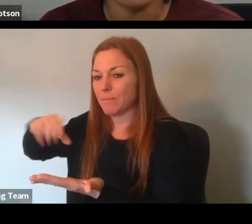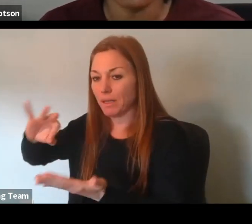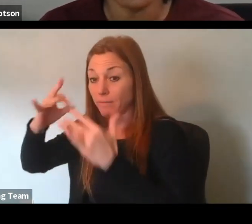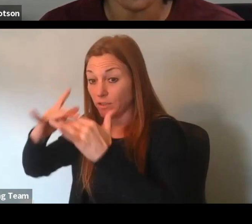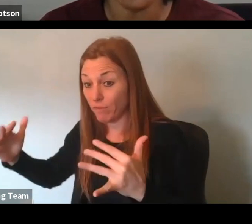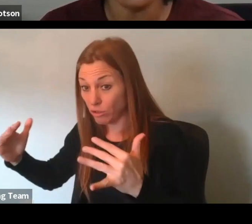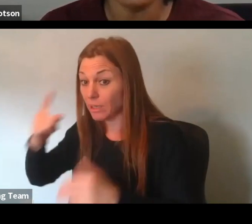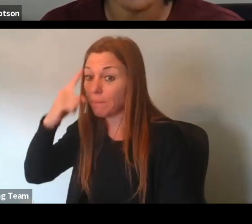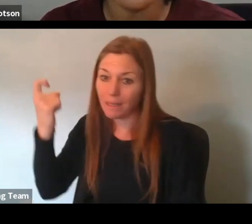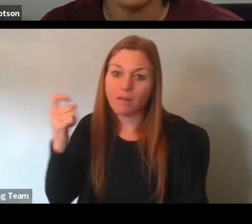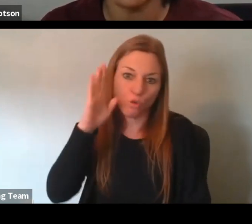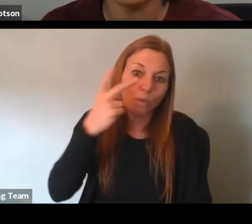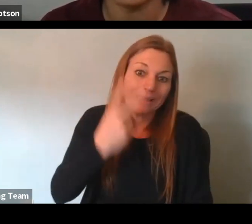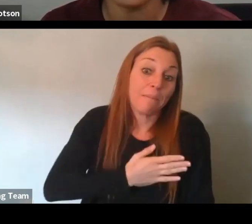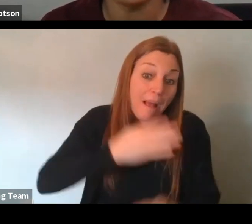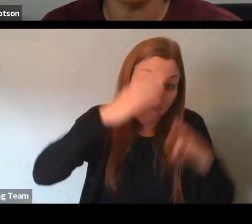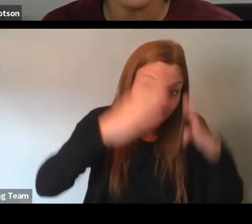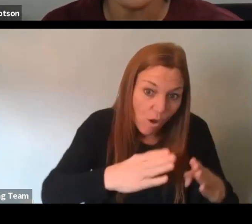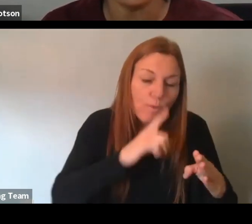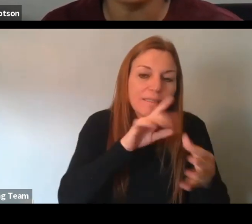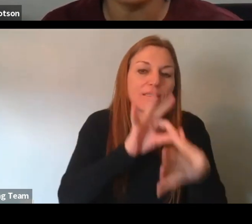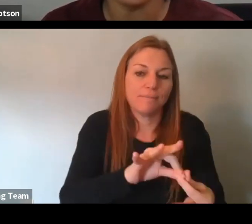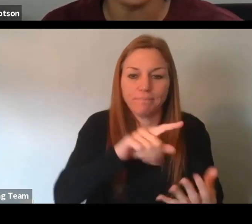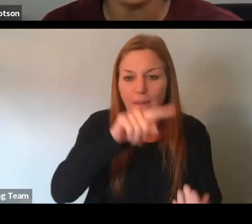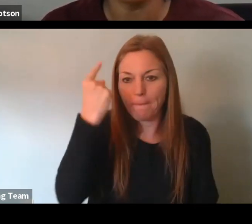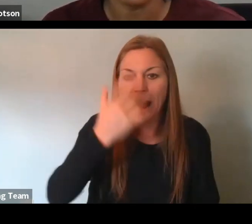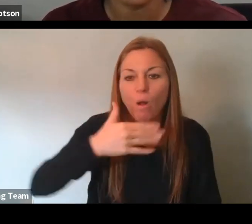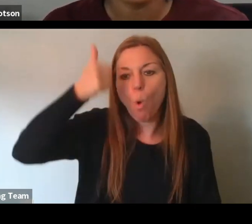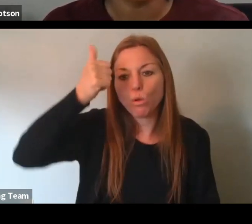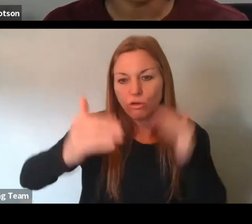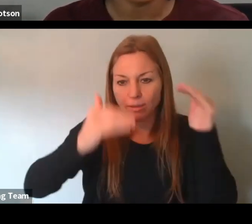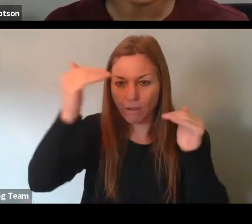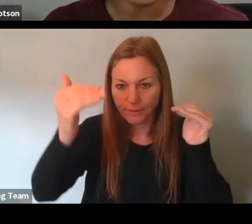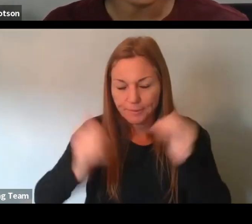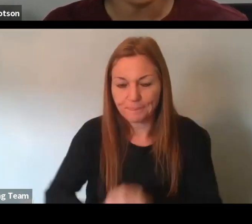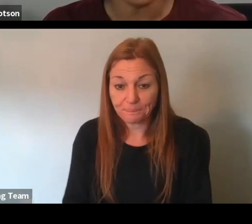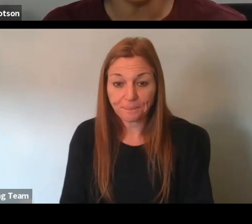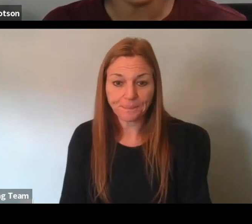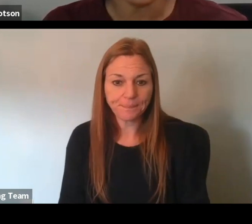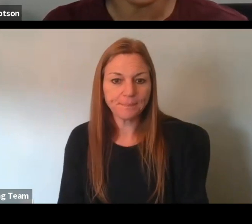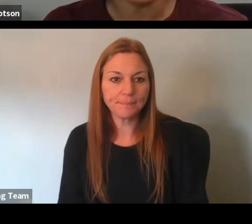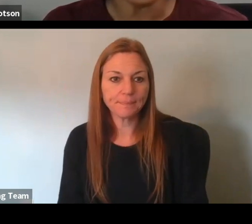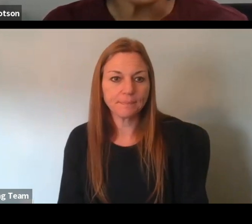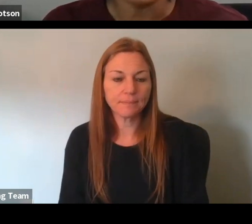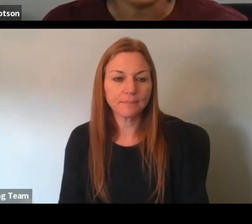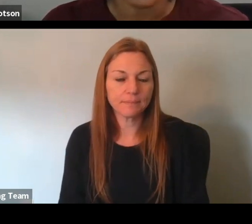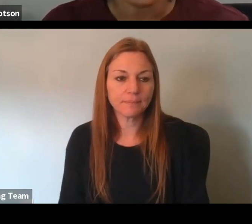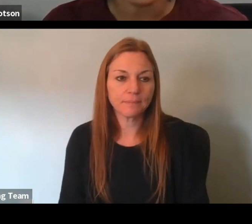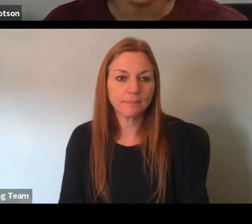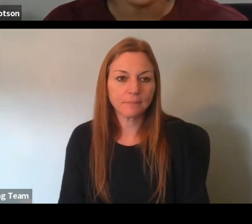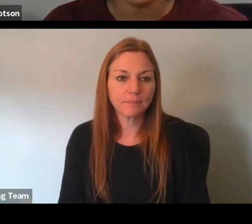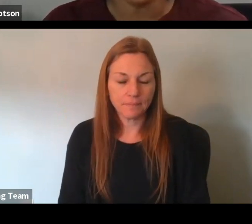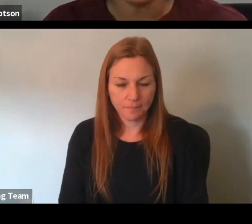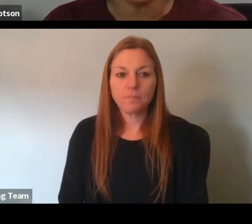So related to what I said a moment ago, because I mentioned lots of different aspects of diversity, there's this idea